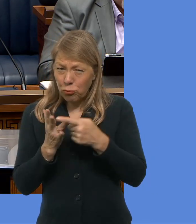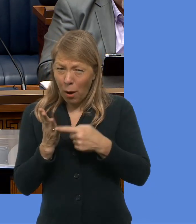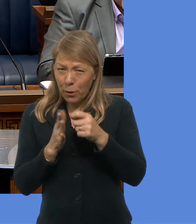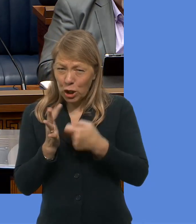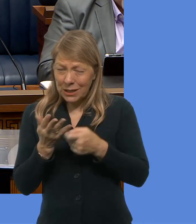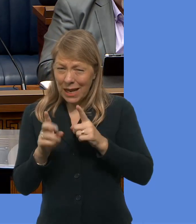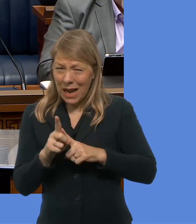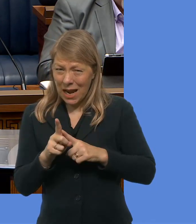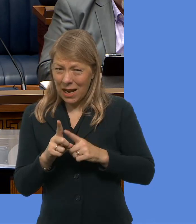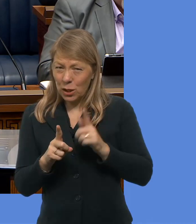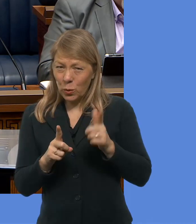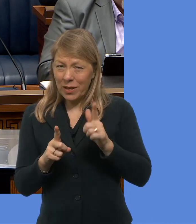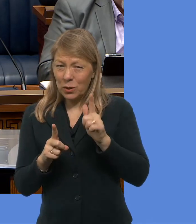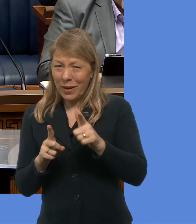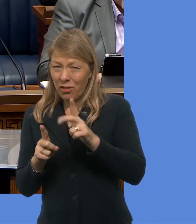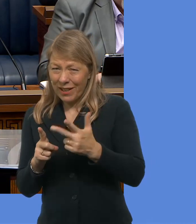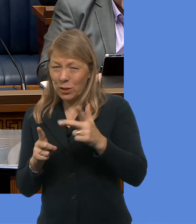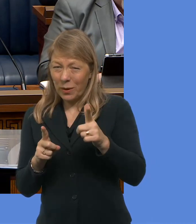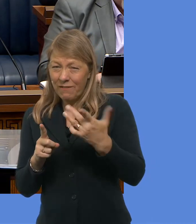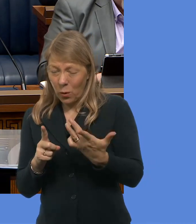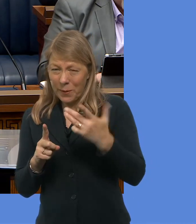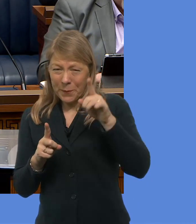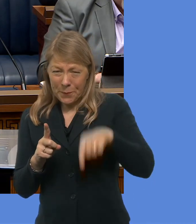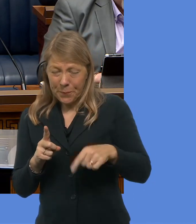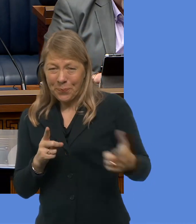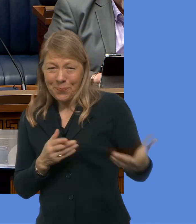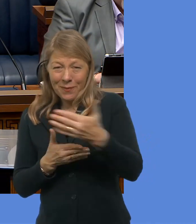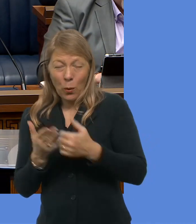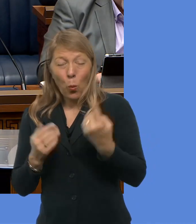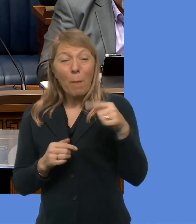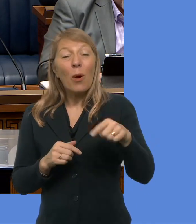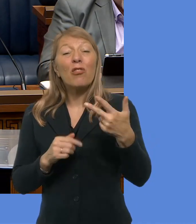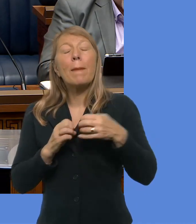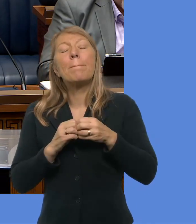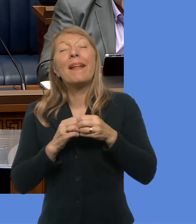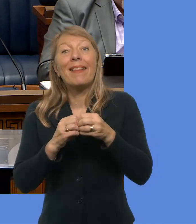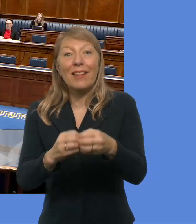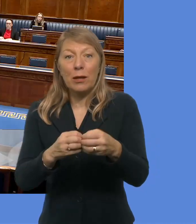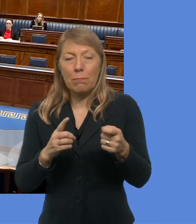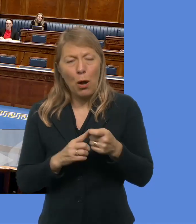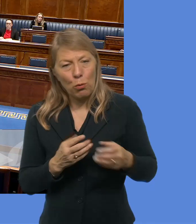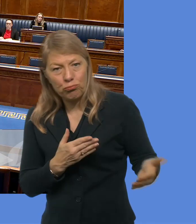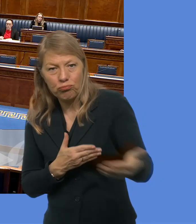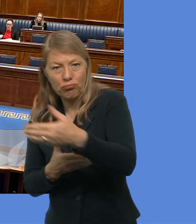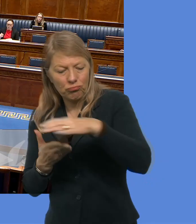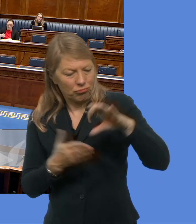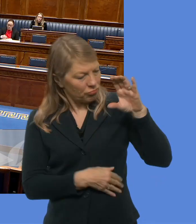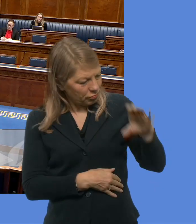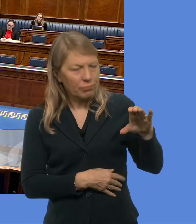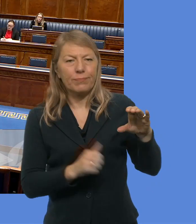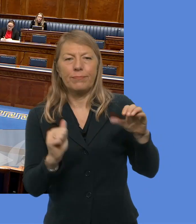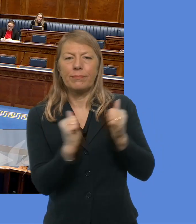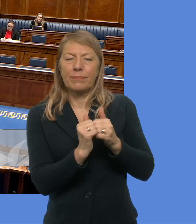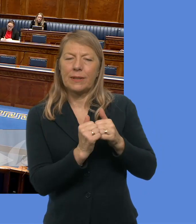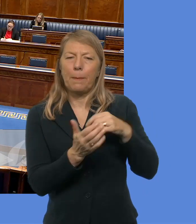rates revenue in 2023-24 to provide funding for vital public services. The method used for collecting rates is the same